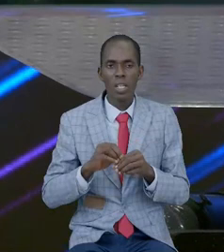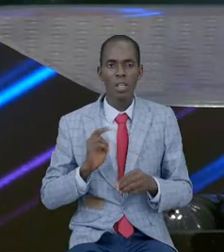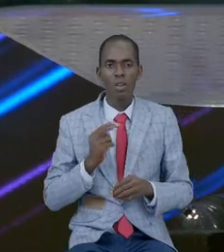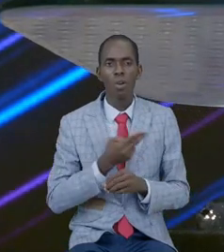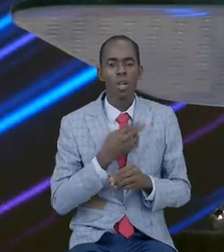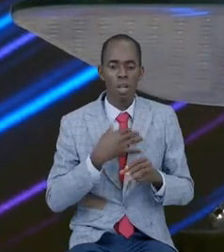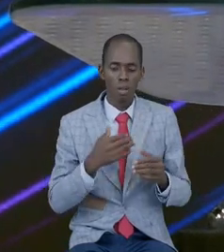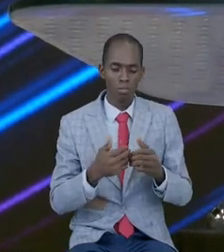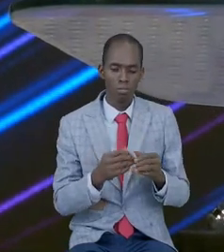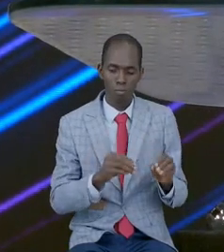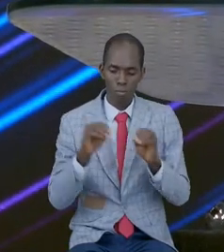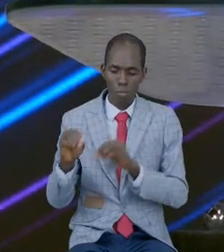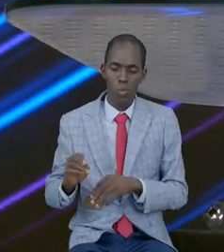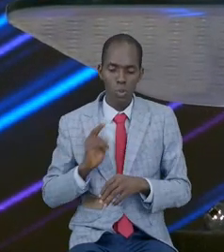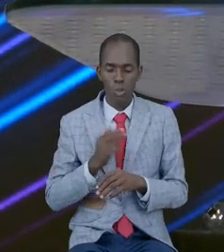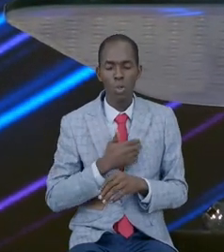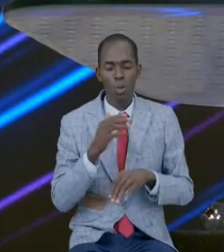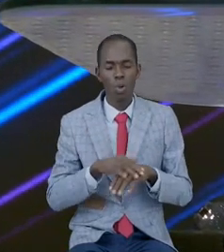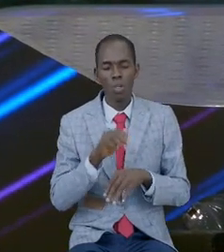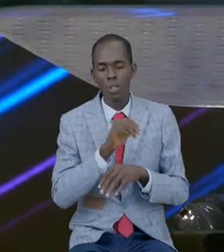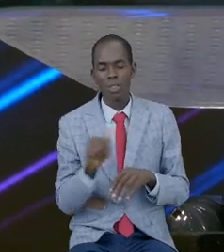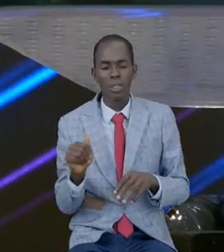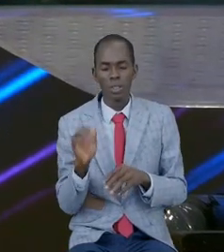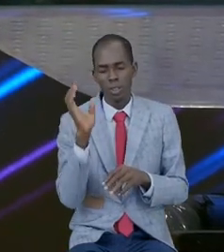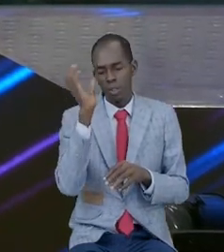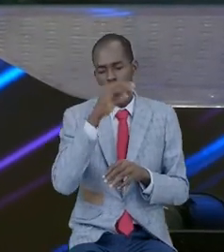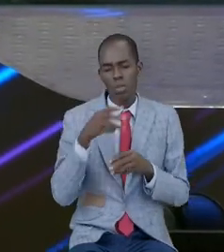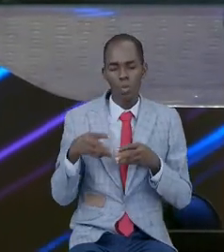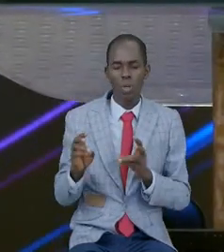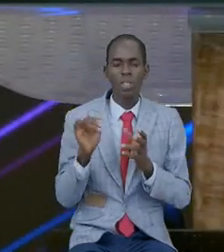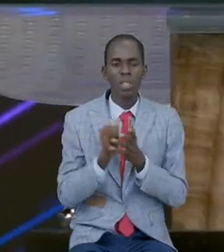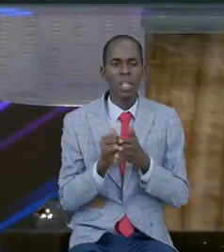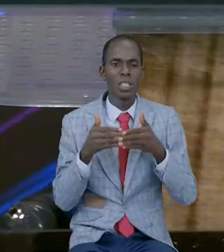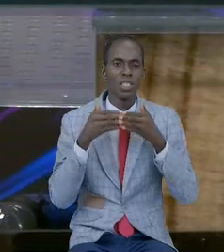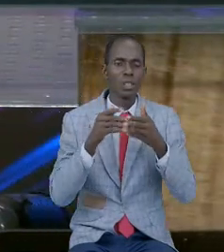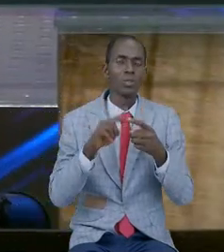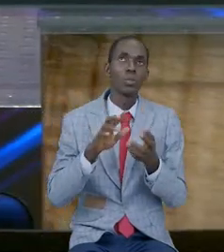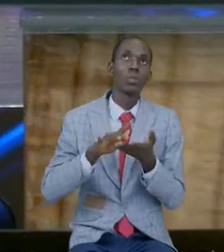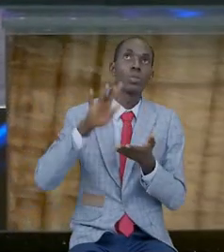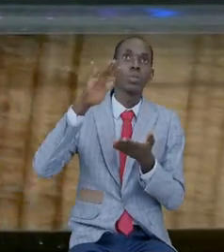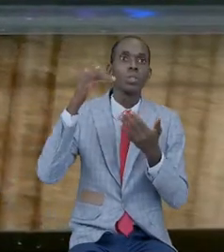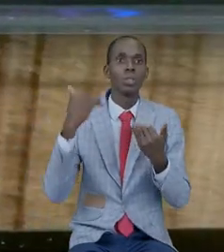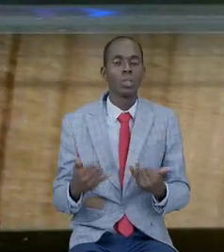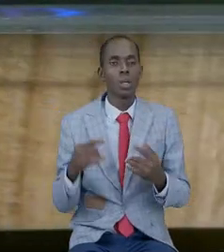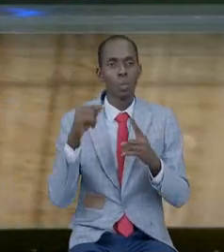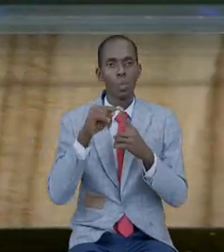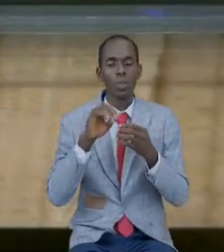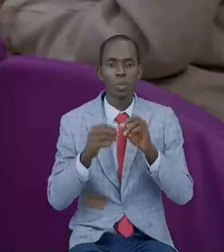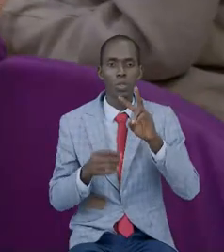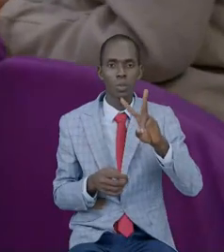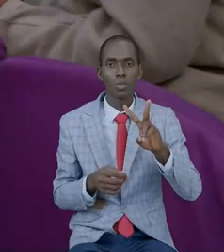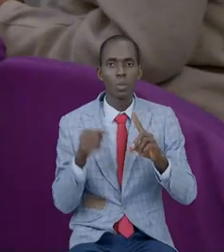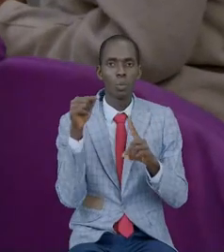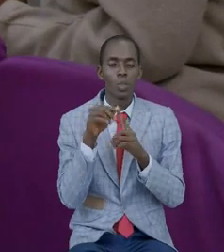puts us on a straight path that leads to glory by coming to point number two point number